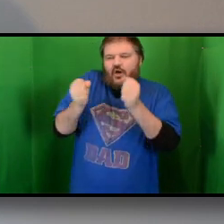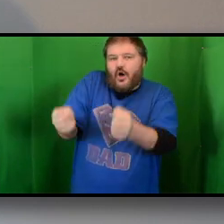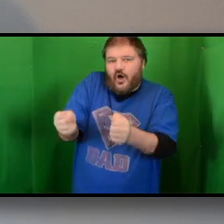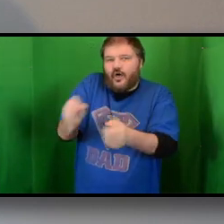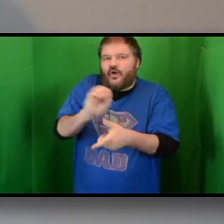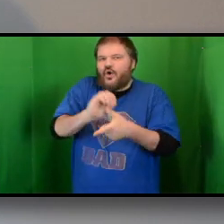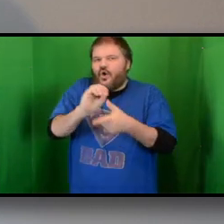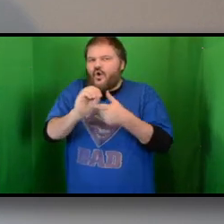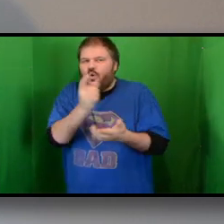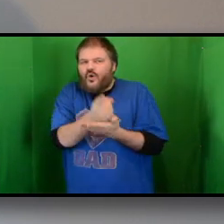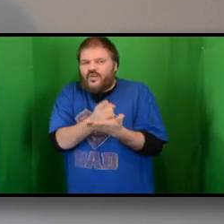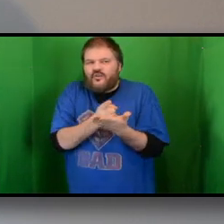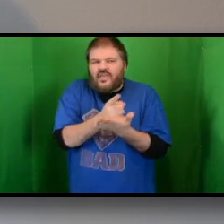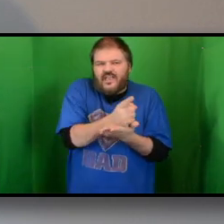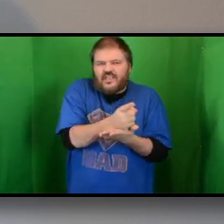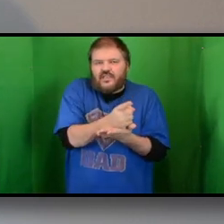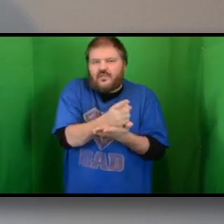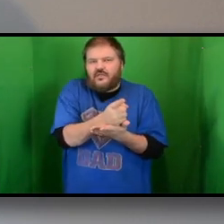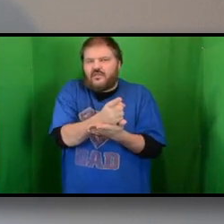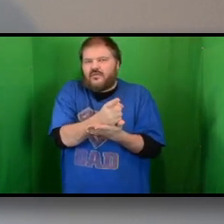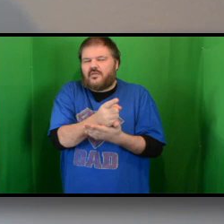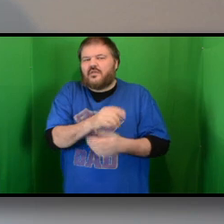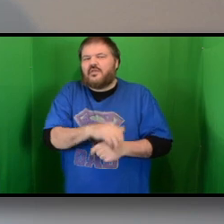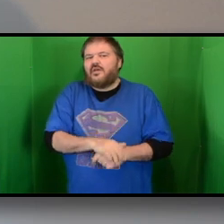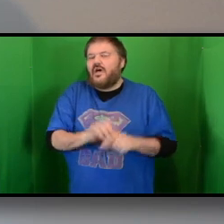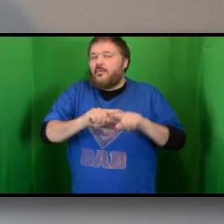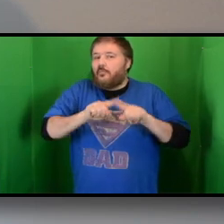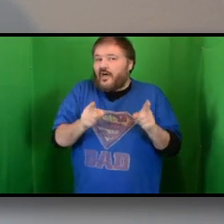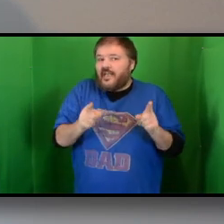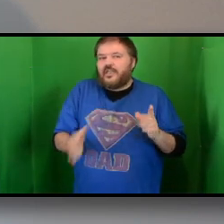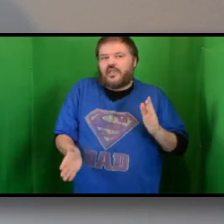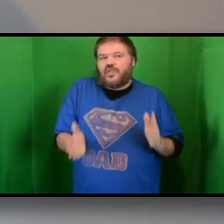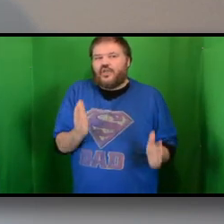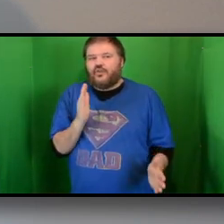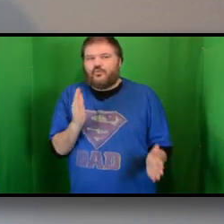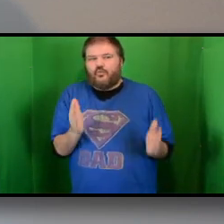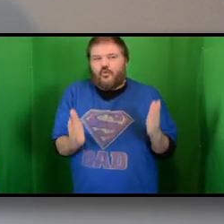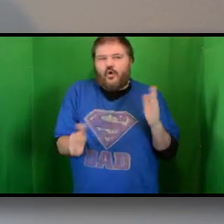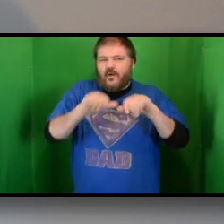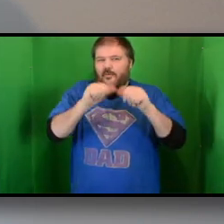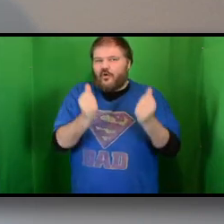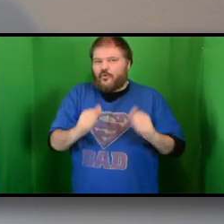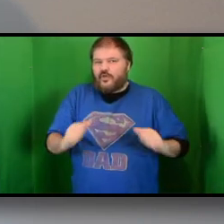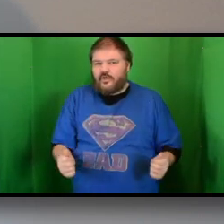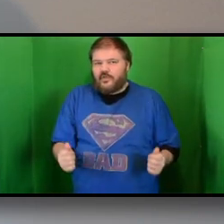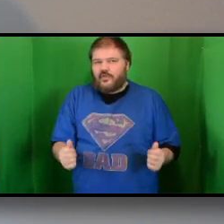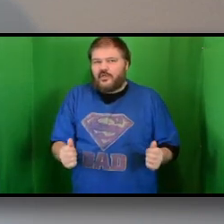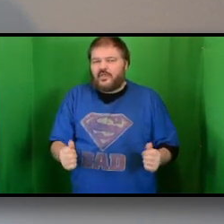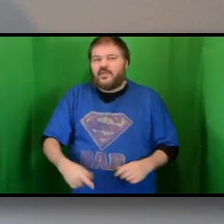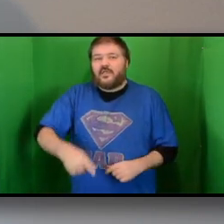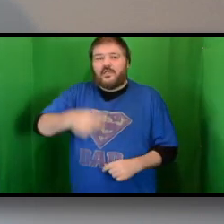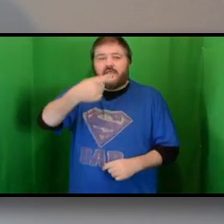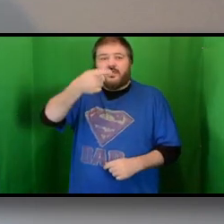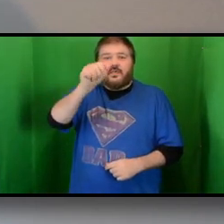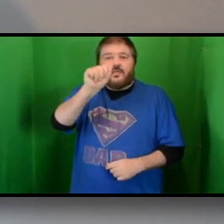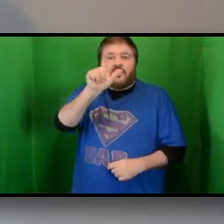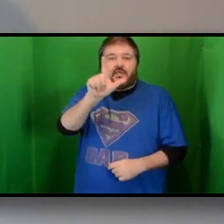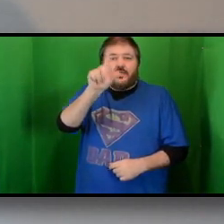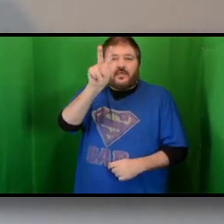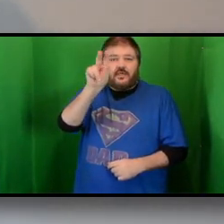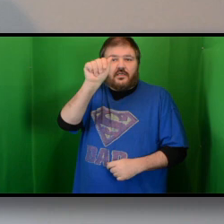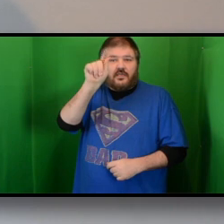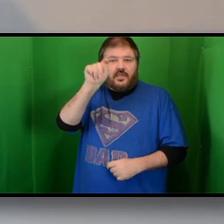But our Galvatron in his size at this moment is relatively huge. Now if I was to put Rodimus Prime